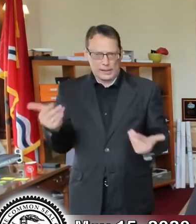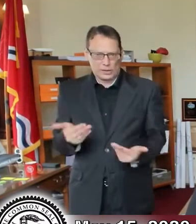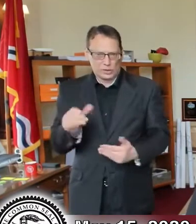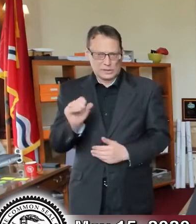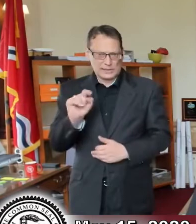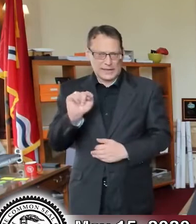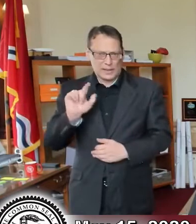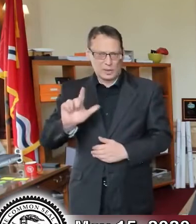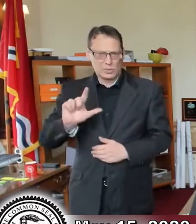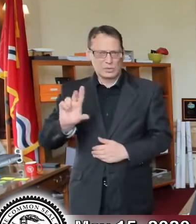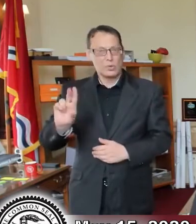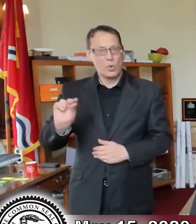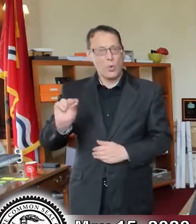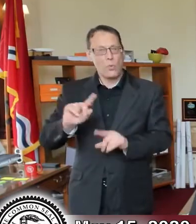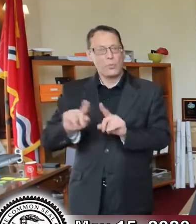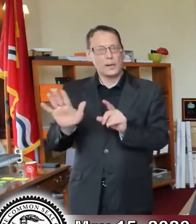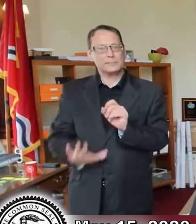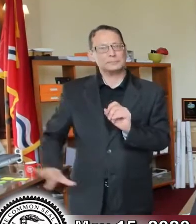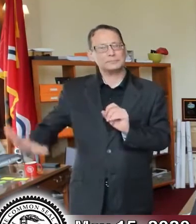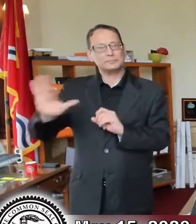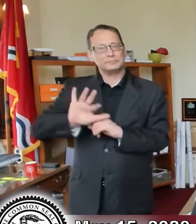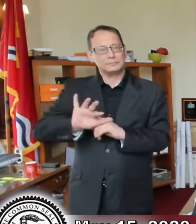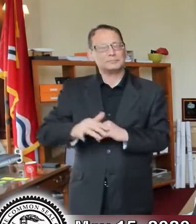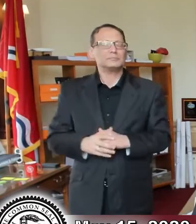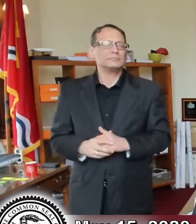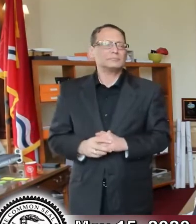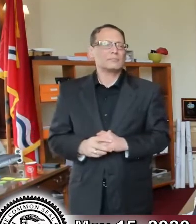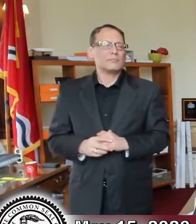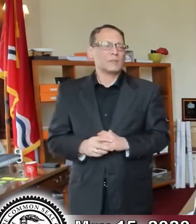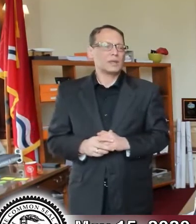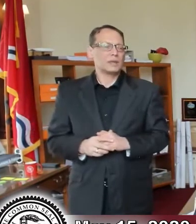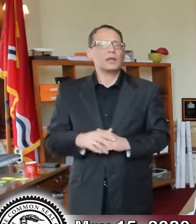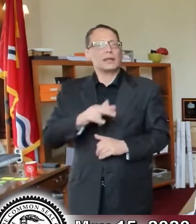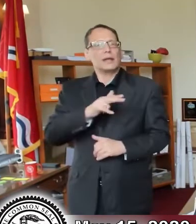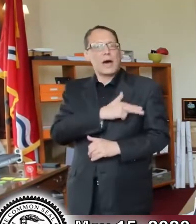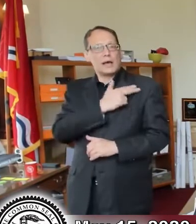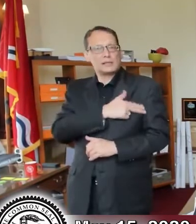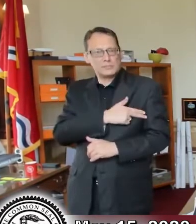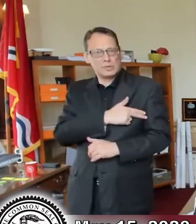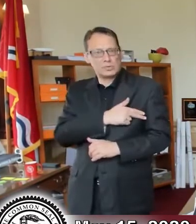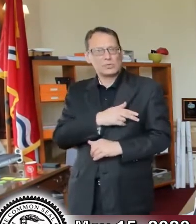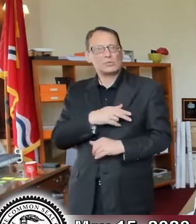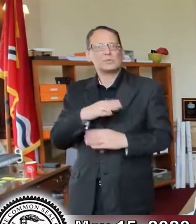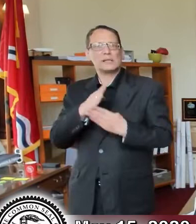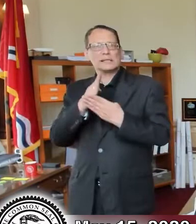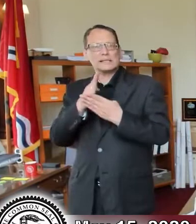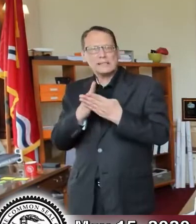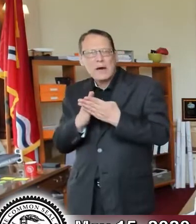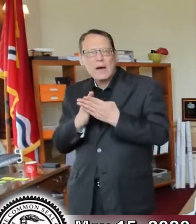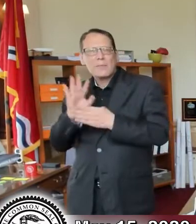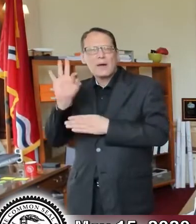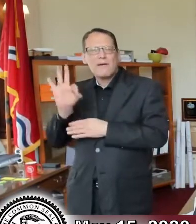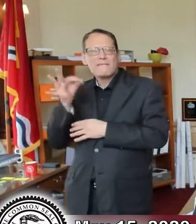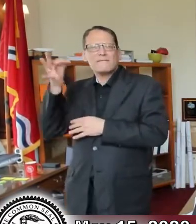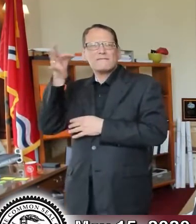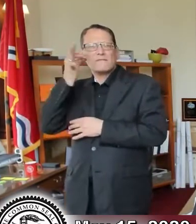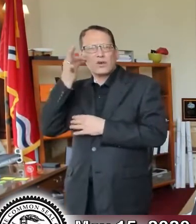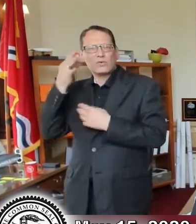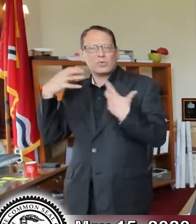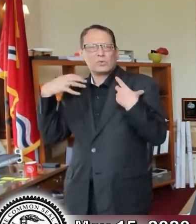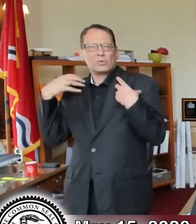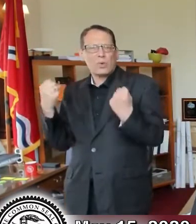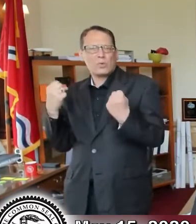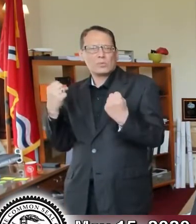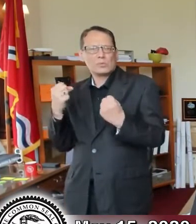Louis, but in the region, mostly by the hospitals and some by the federally qualified health